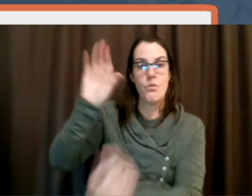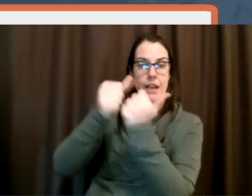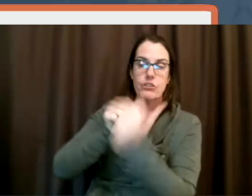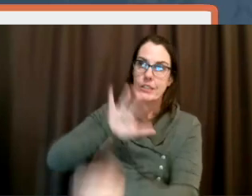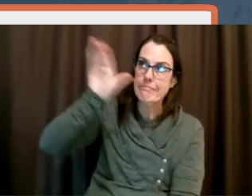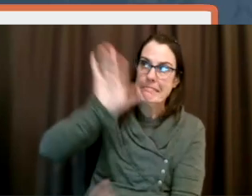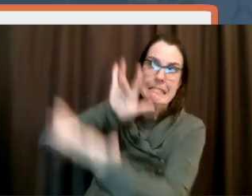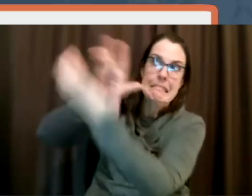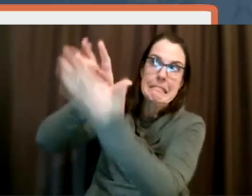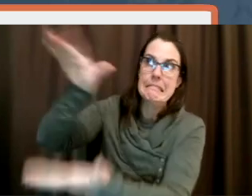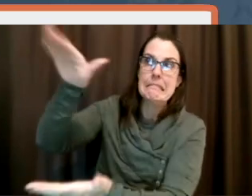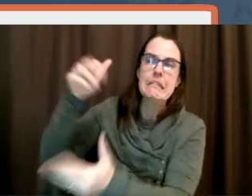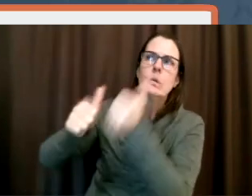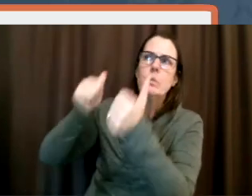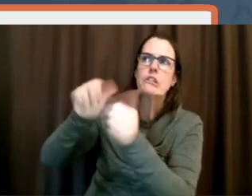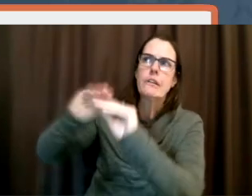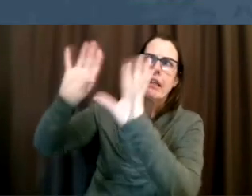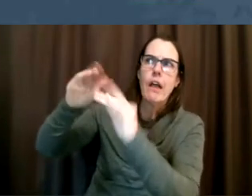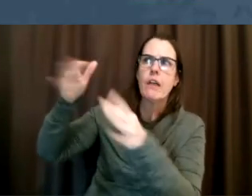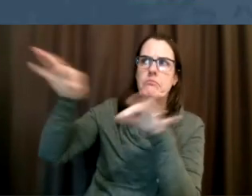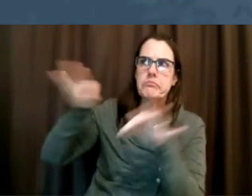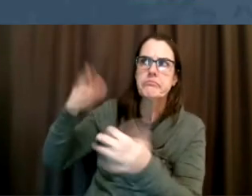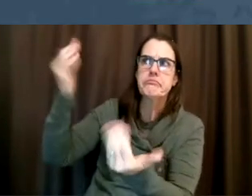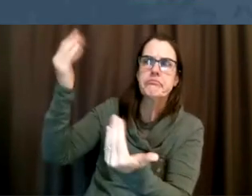line items that rate applies to.